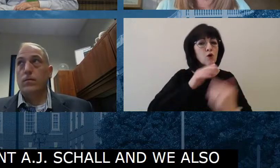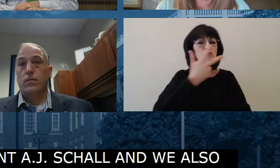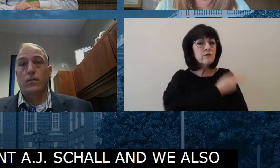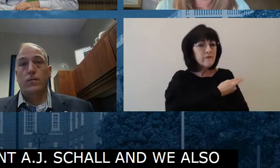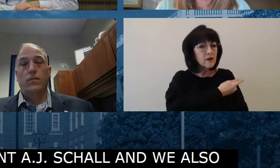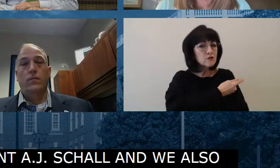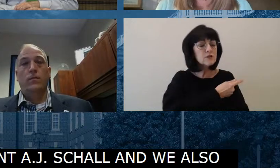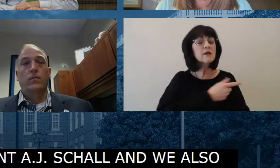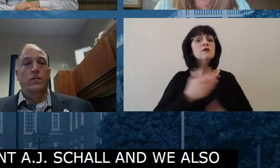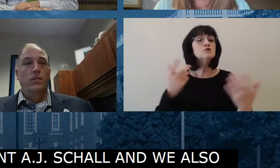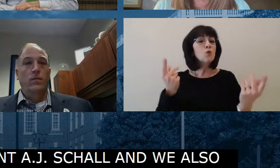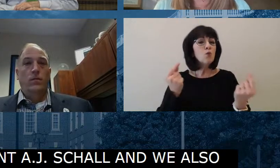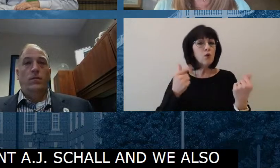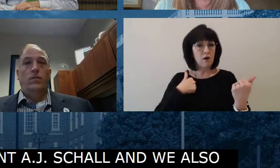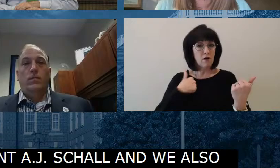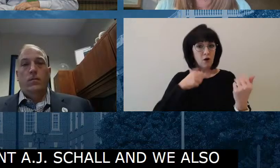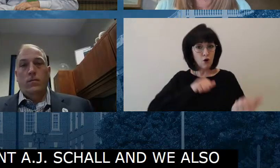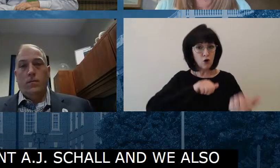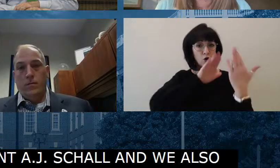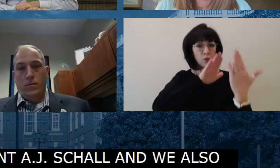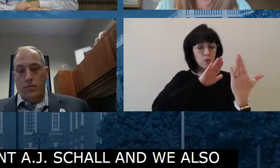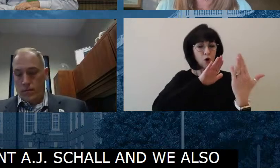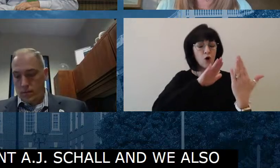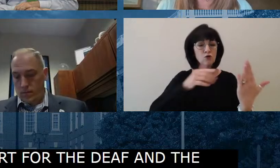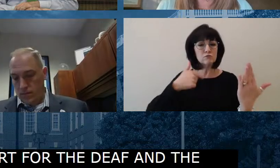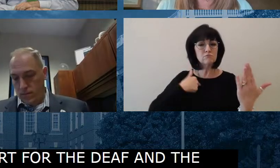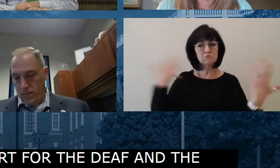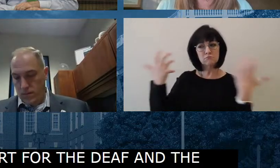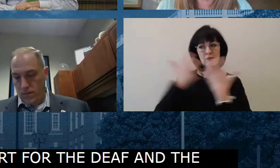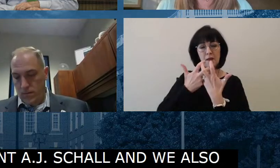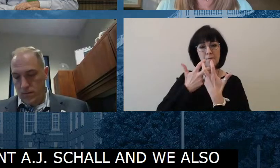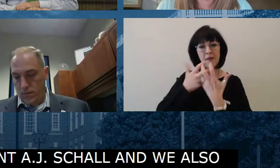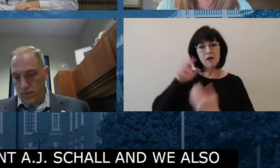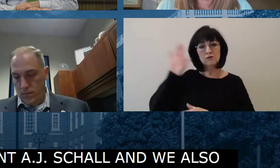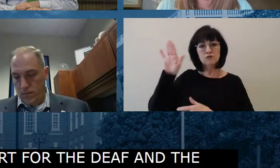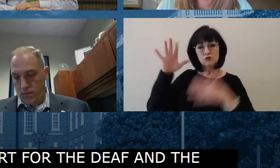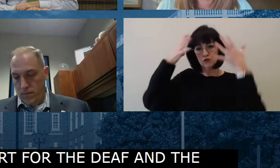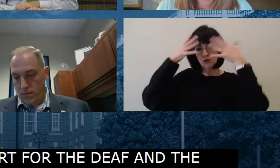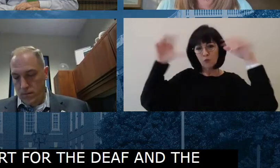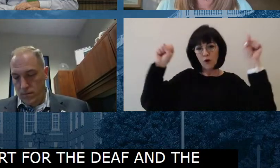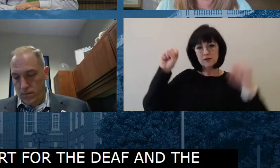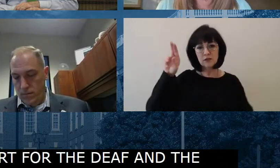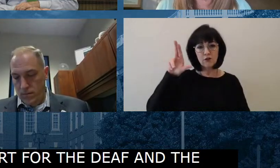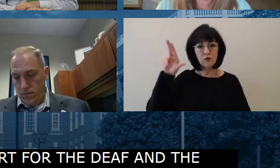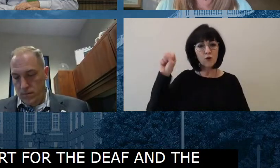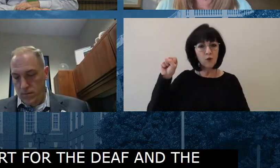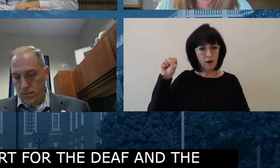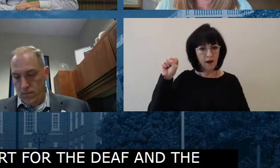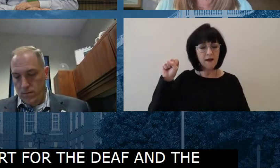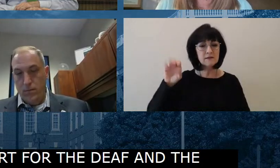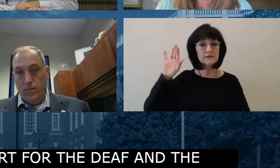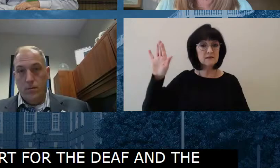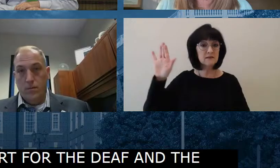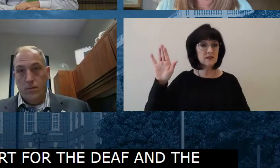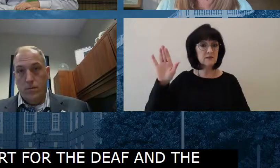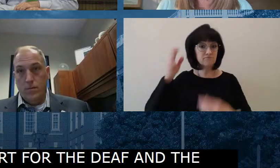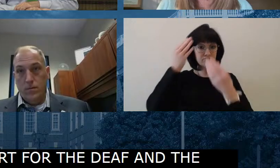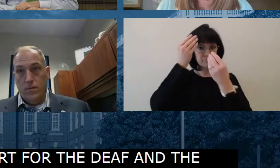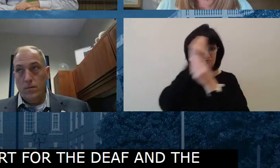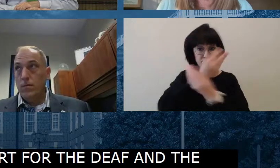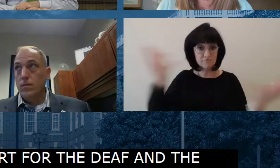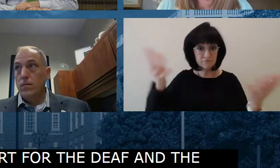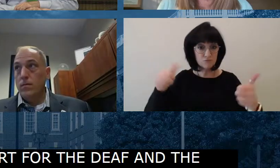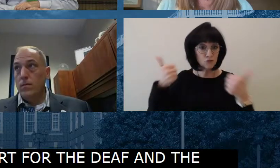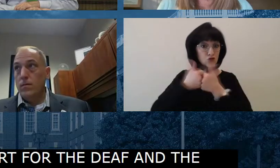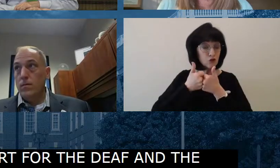respond both to the President of the United States challenge for all of us to vaccinate our educators and teachers,